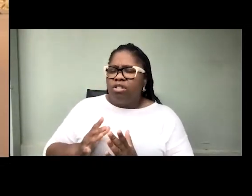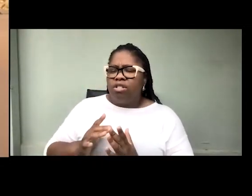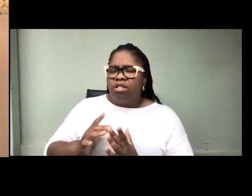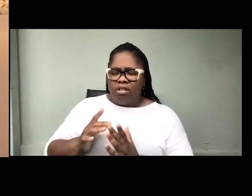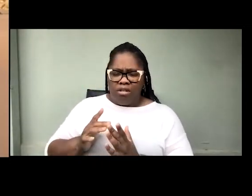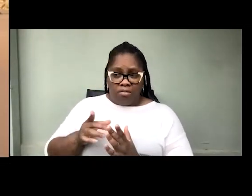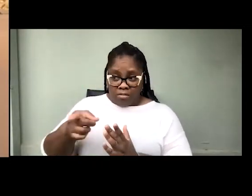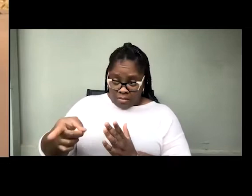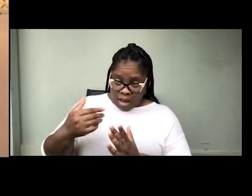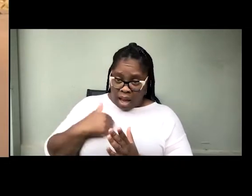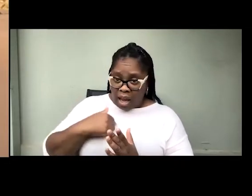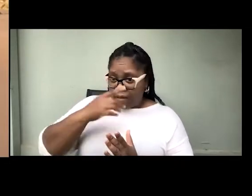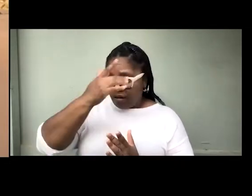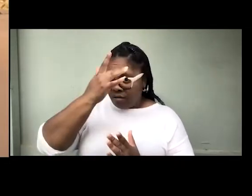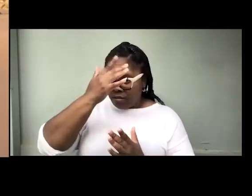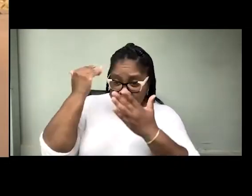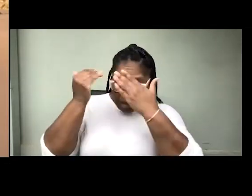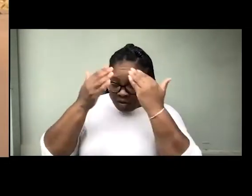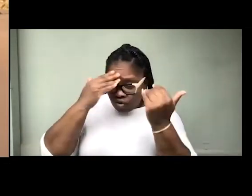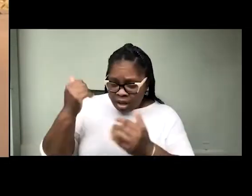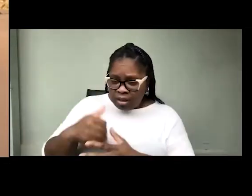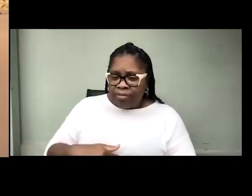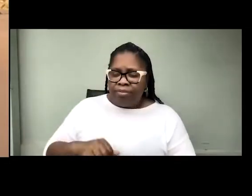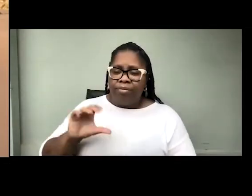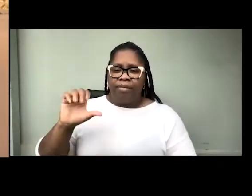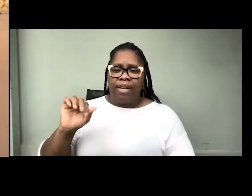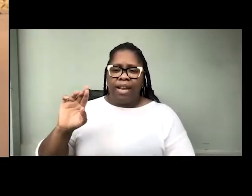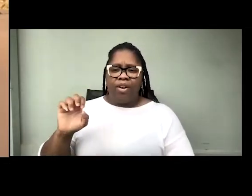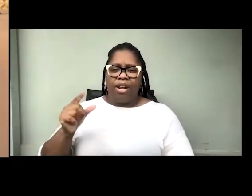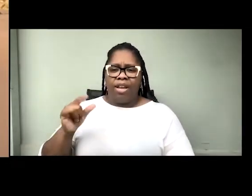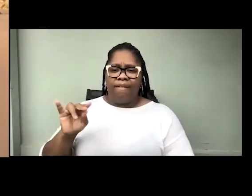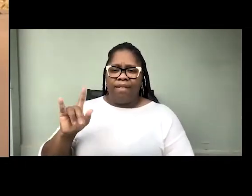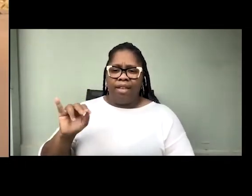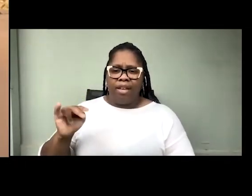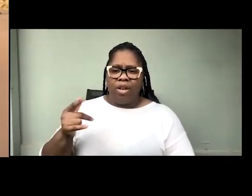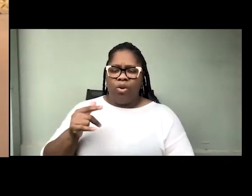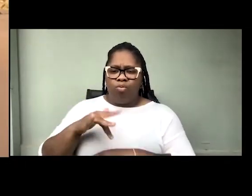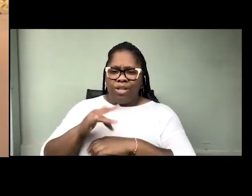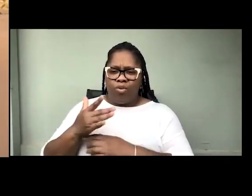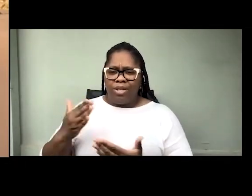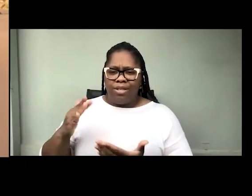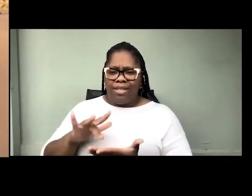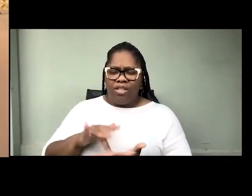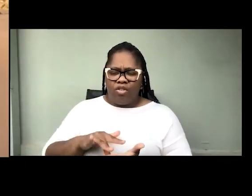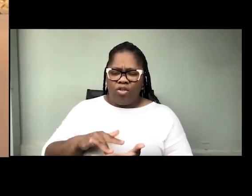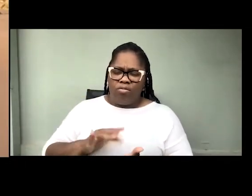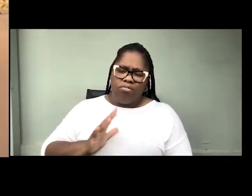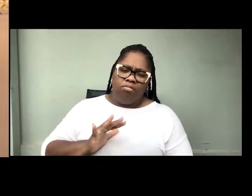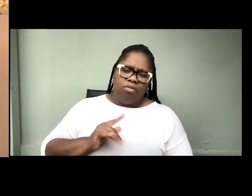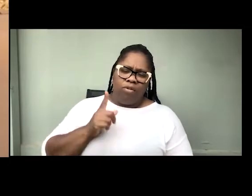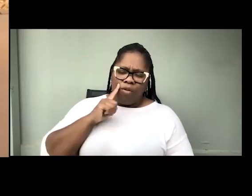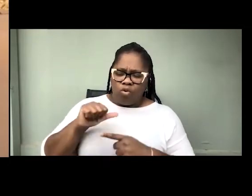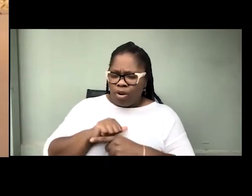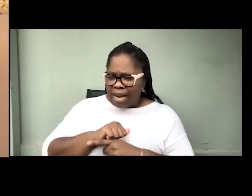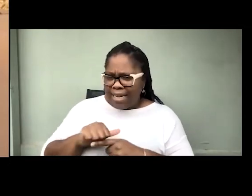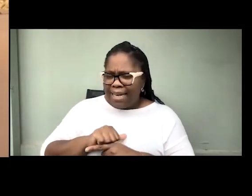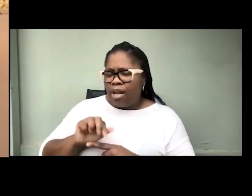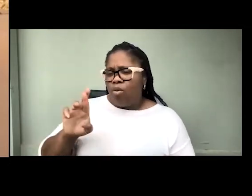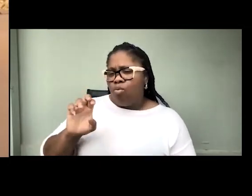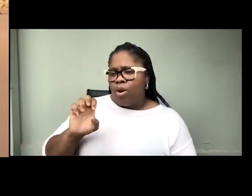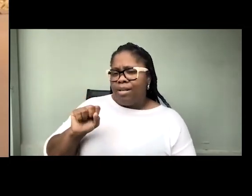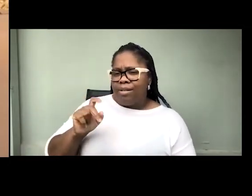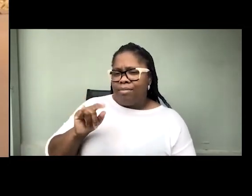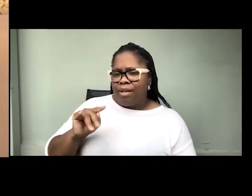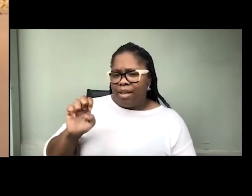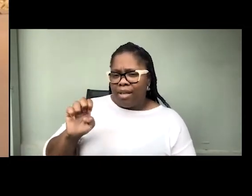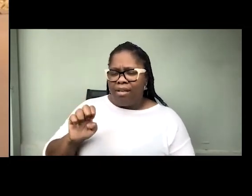and dementia. Caregiving resource centers, which are just a great source of training, respite care,